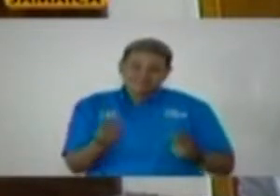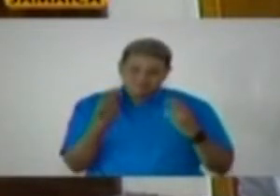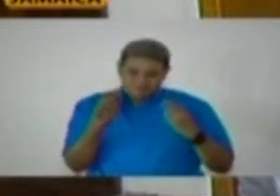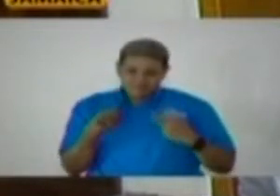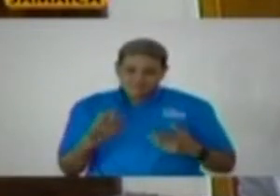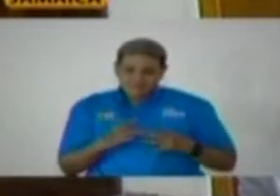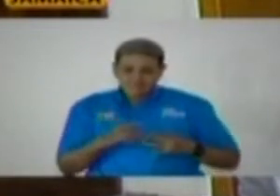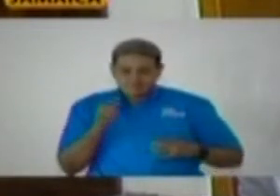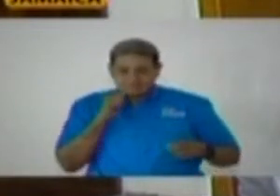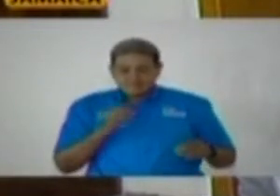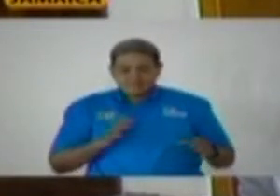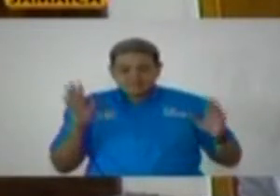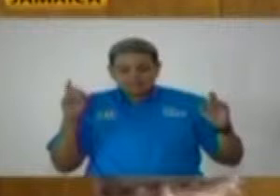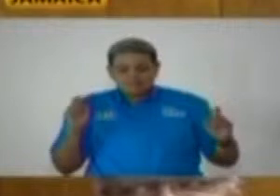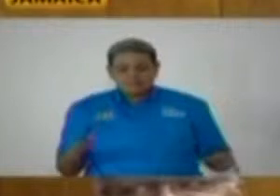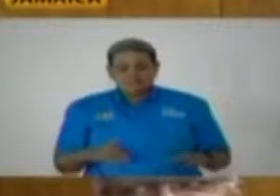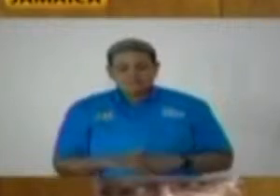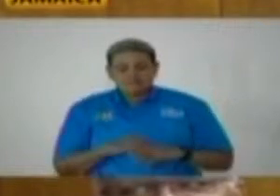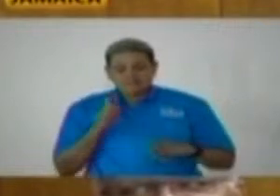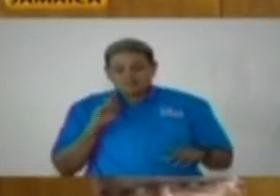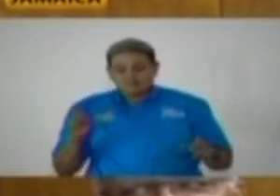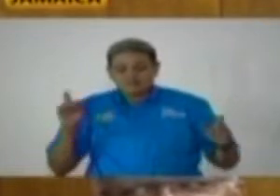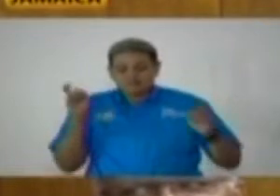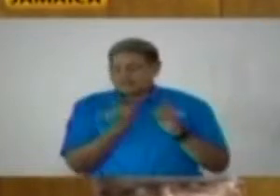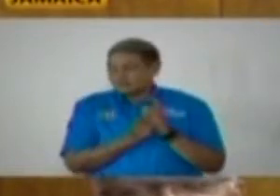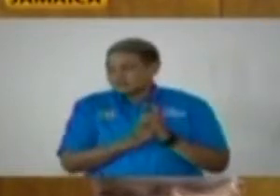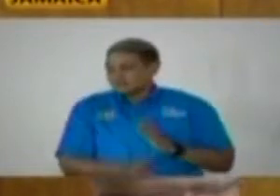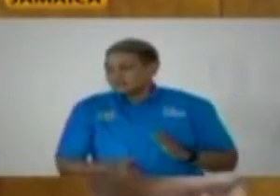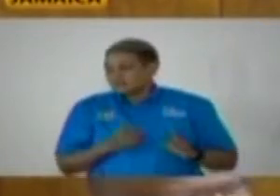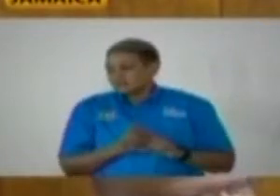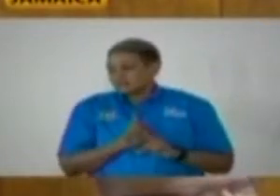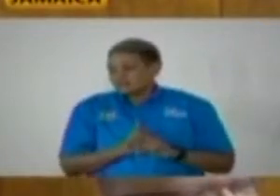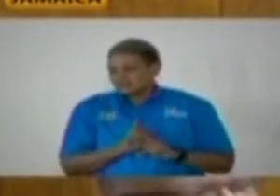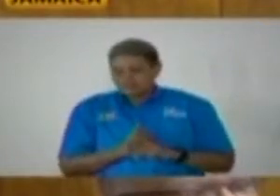there. Madam Speaker, the changes.